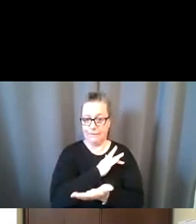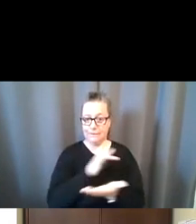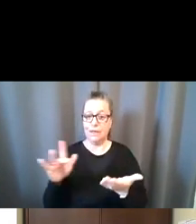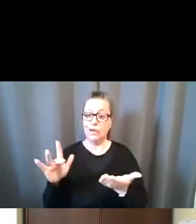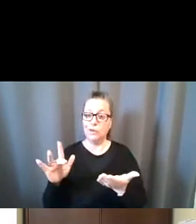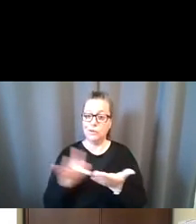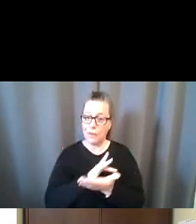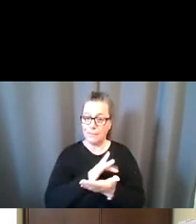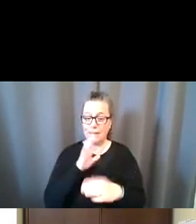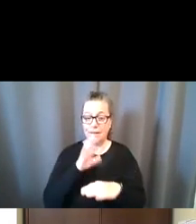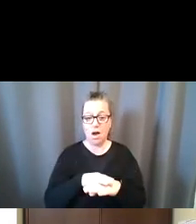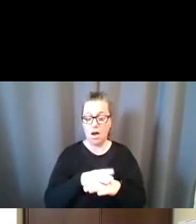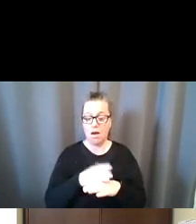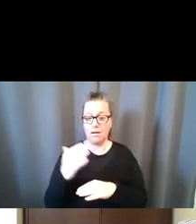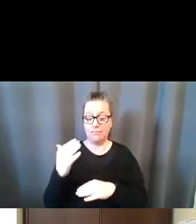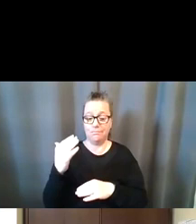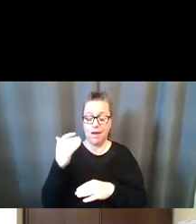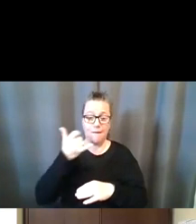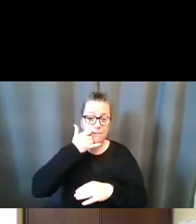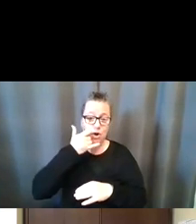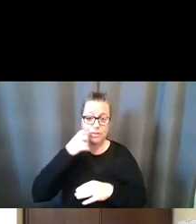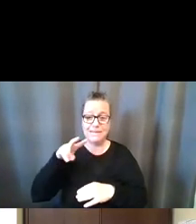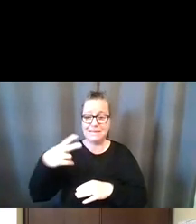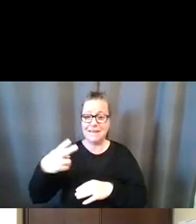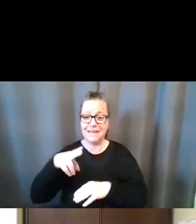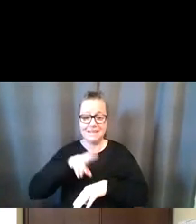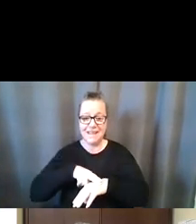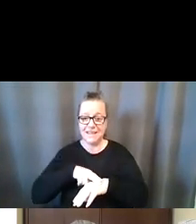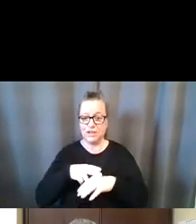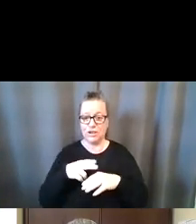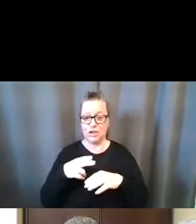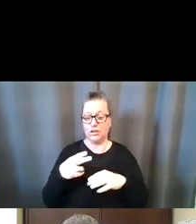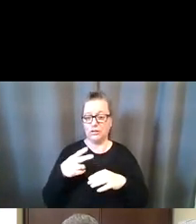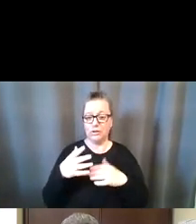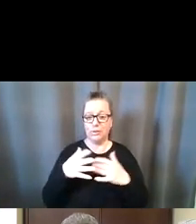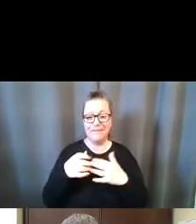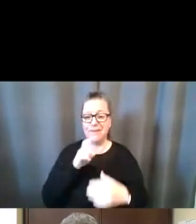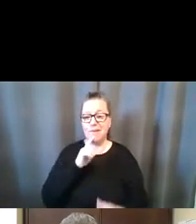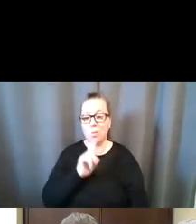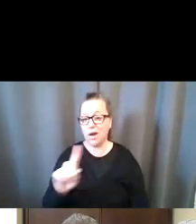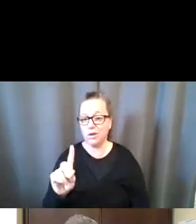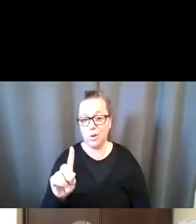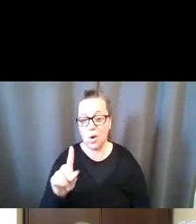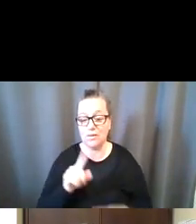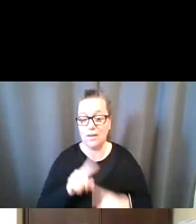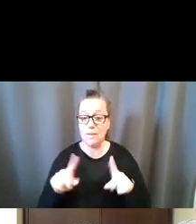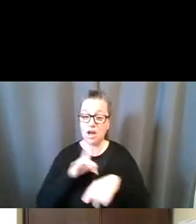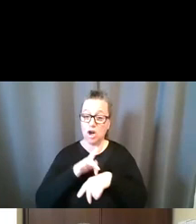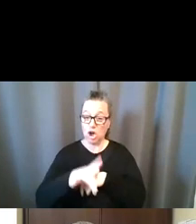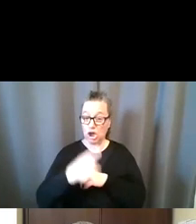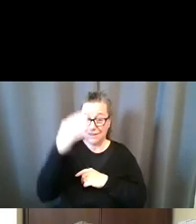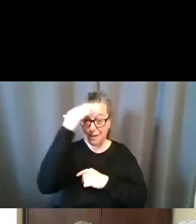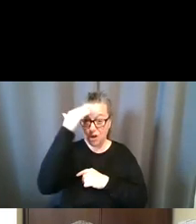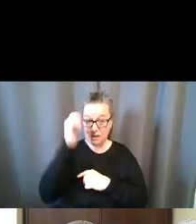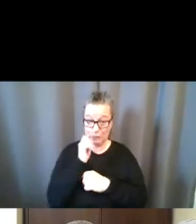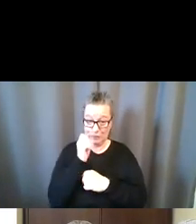Swiping on a phone is now second nature to even 1-year-olds. But early knowledge didn't exist